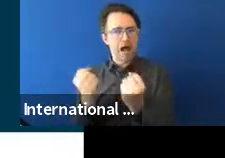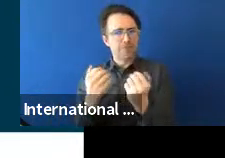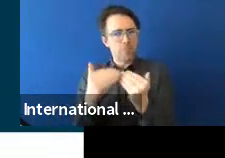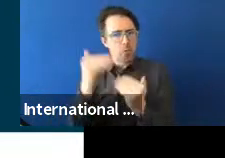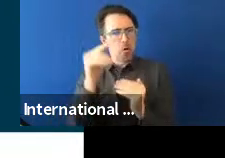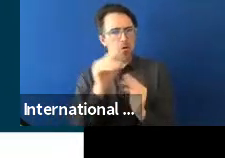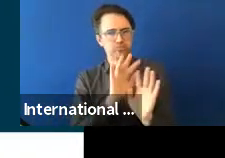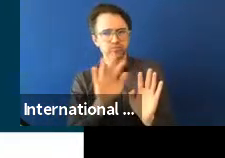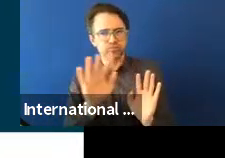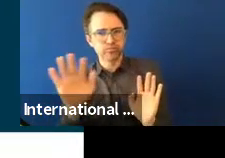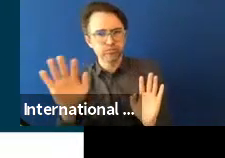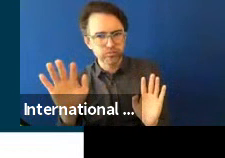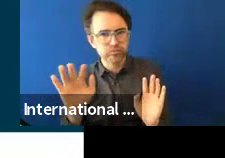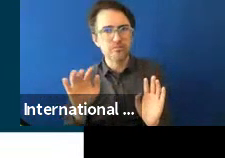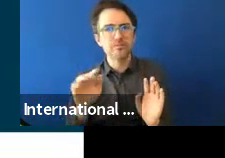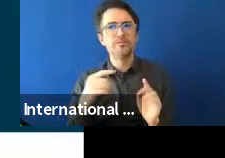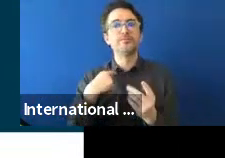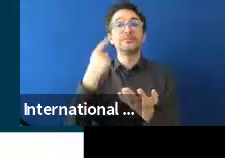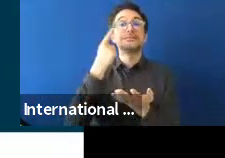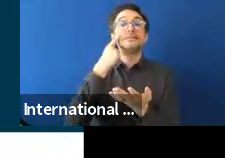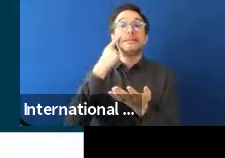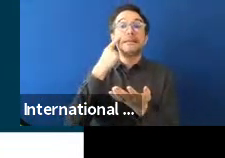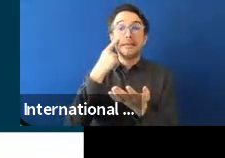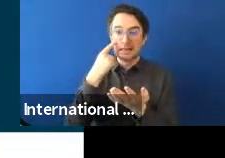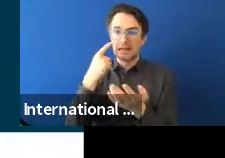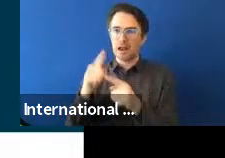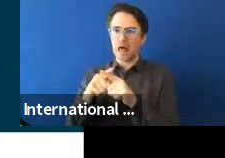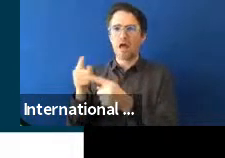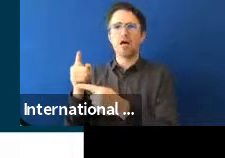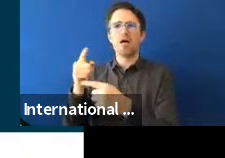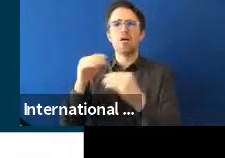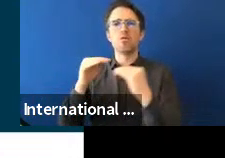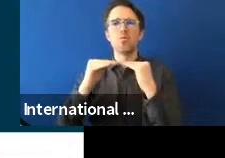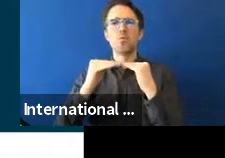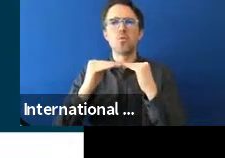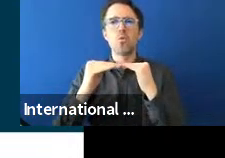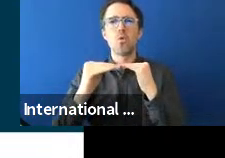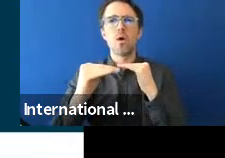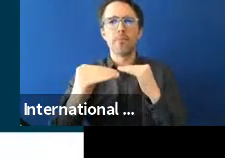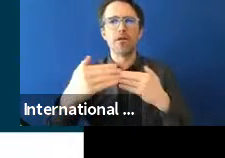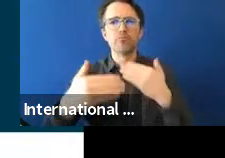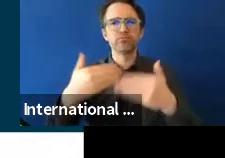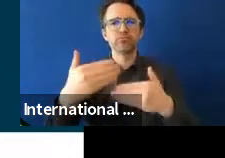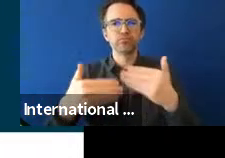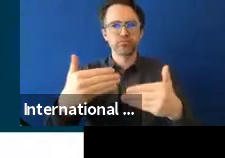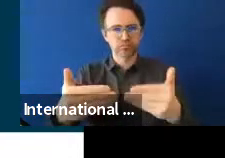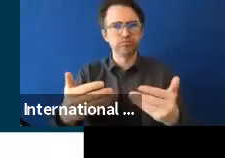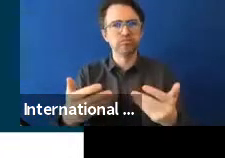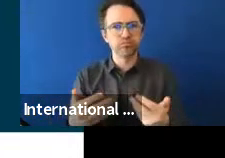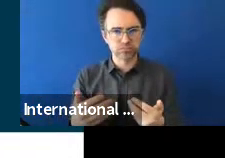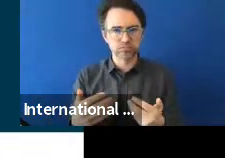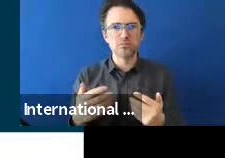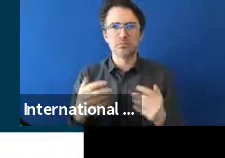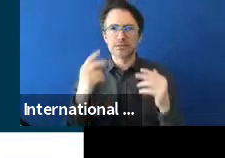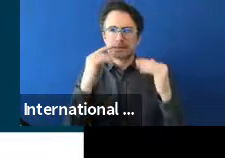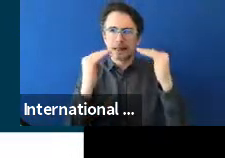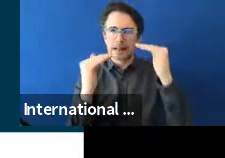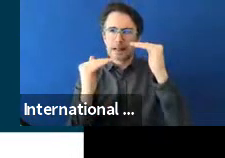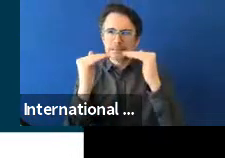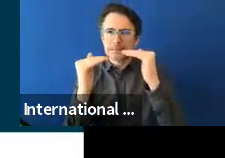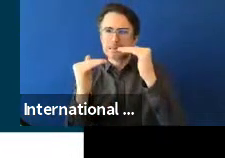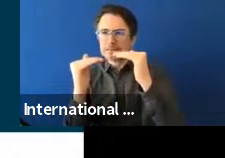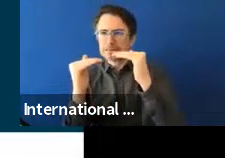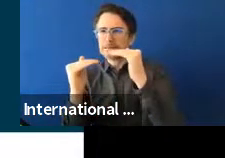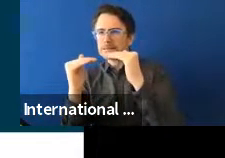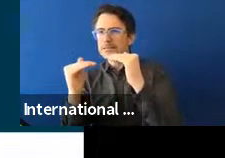decline back to its normal biological level, close to 105. On the next